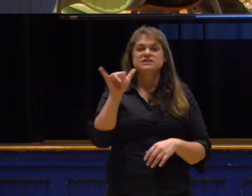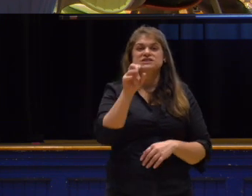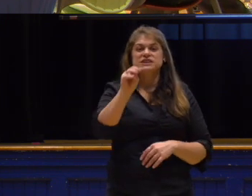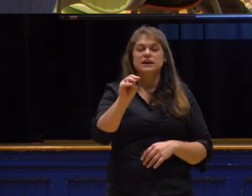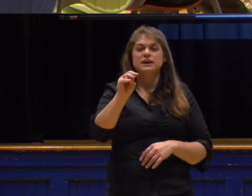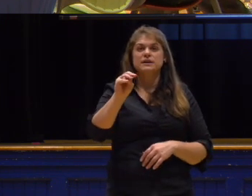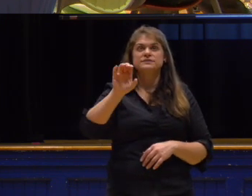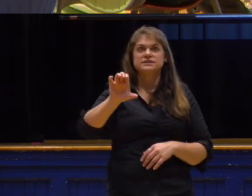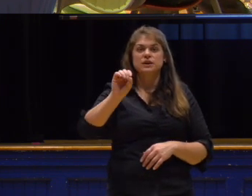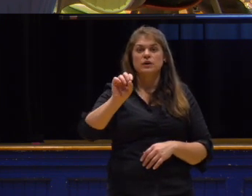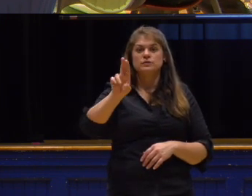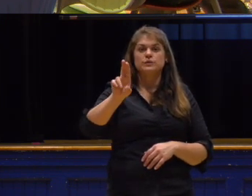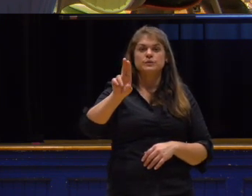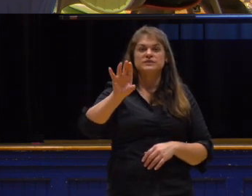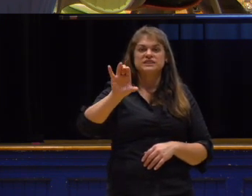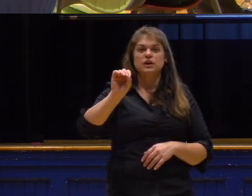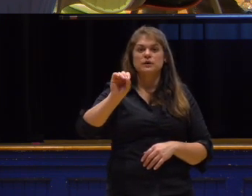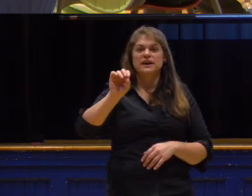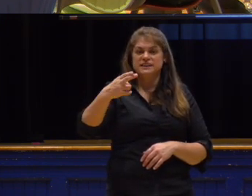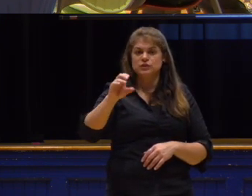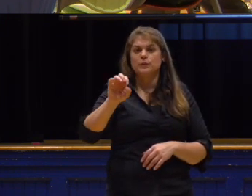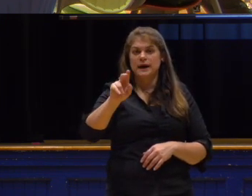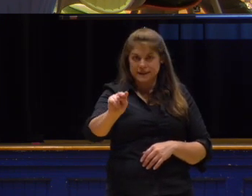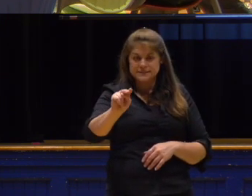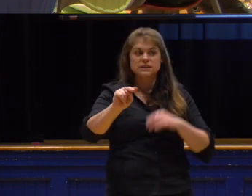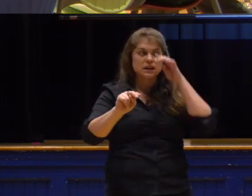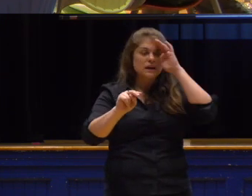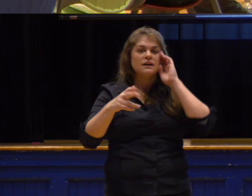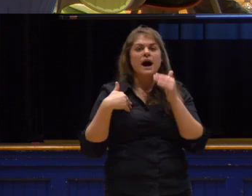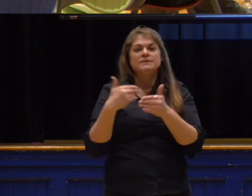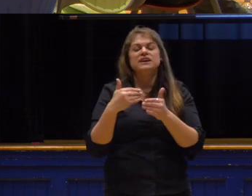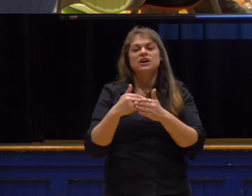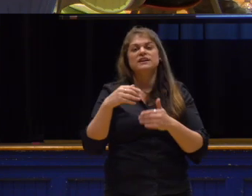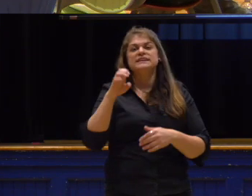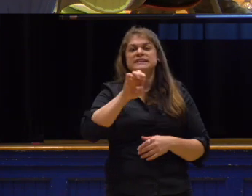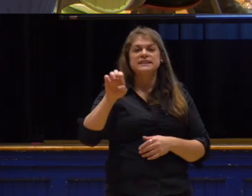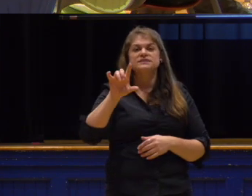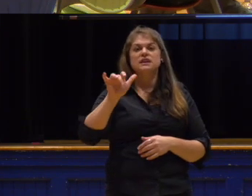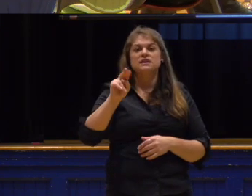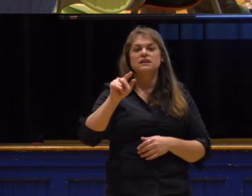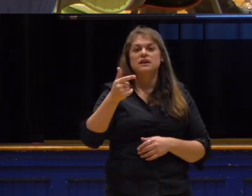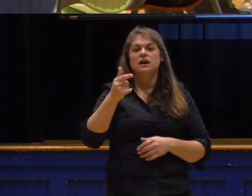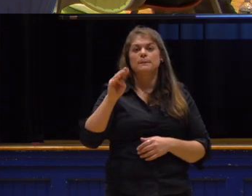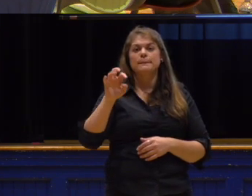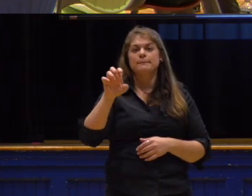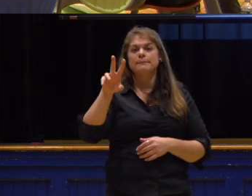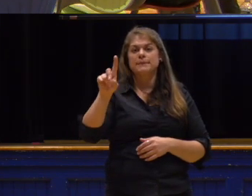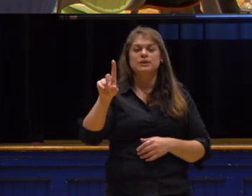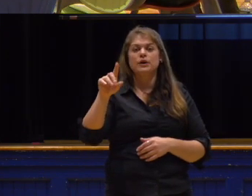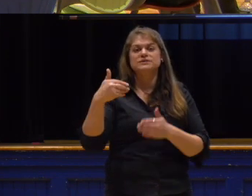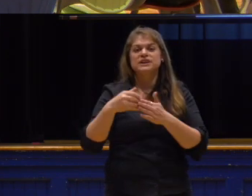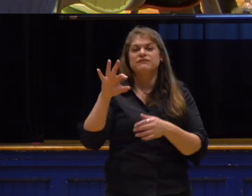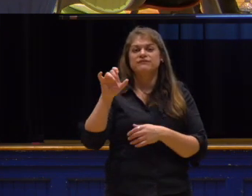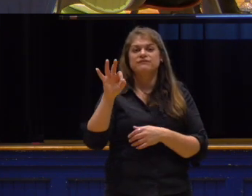Hello, my name is Jim Couchon, C-O-U-C-H-O-N. I'm towards the East Longmeadow line in Forest Park.